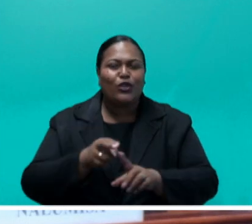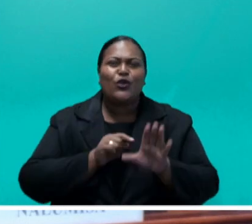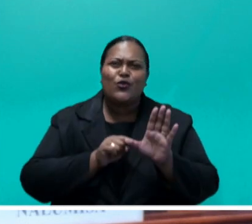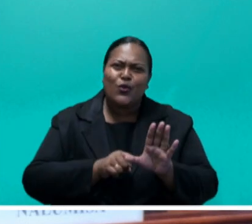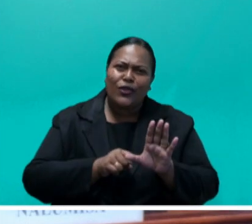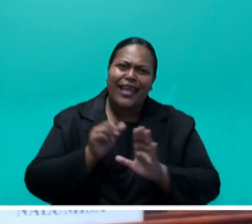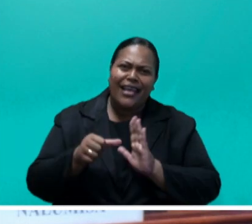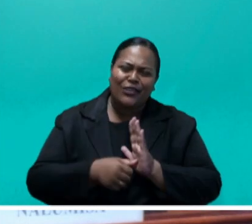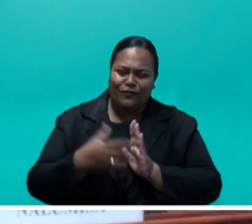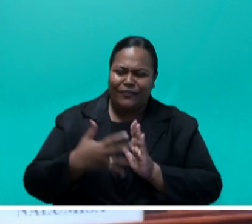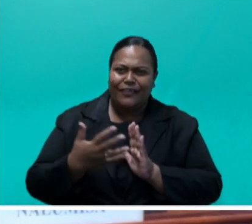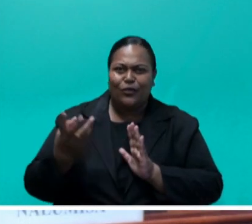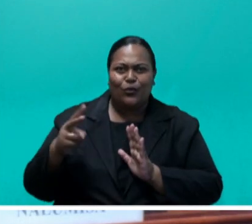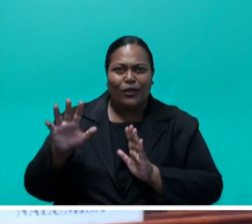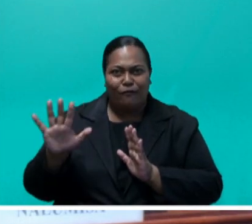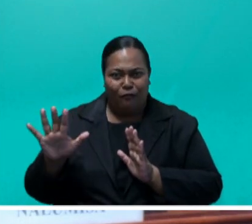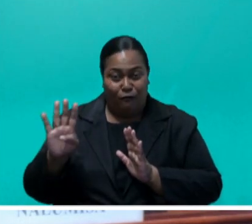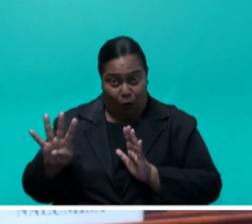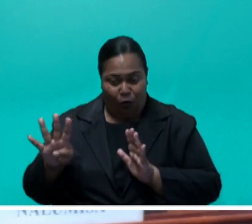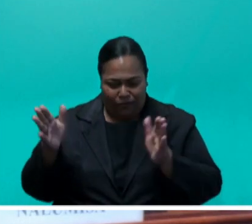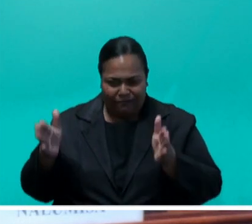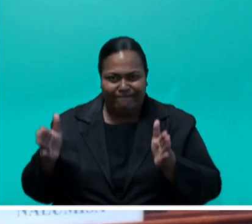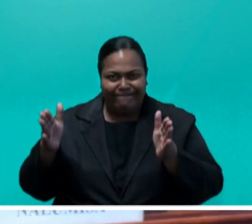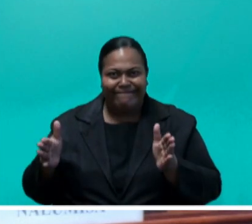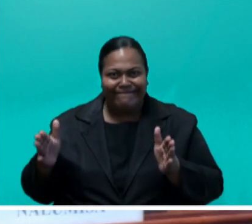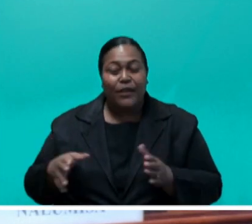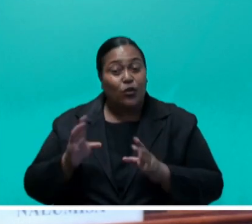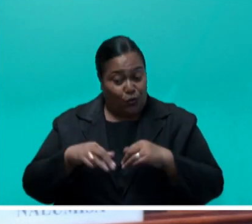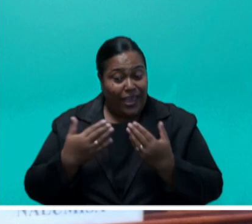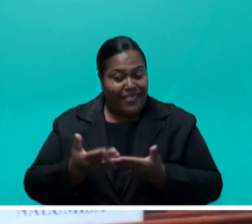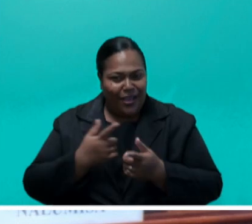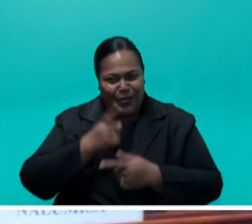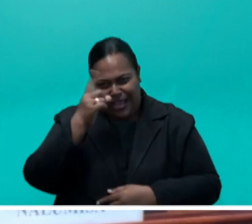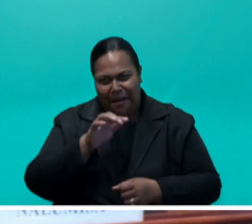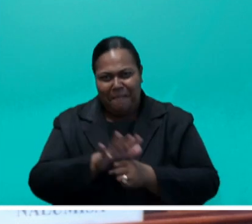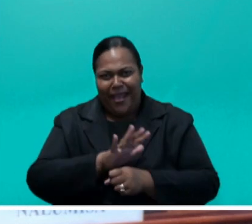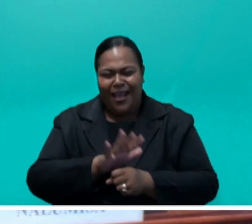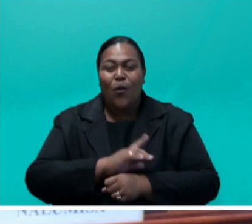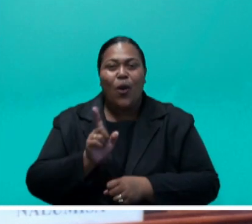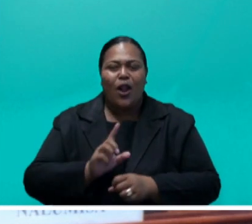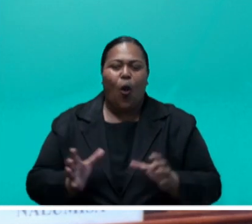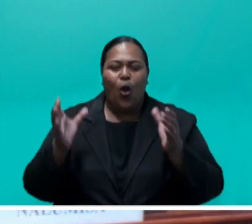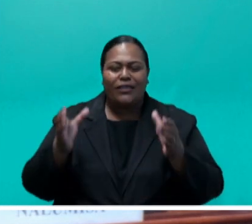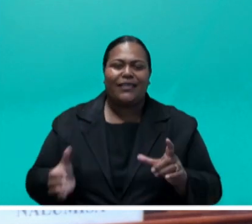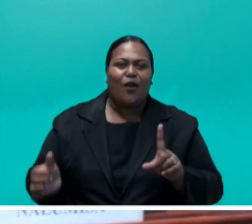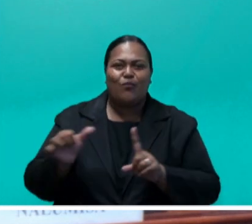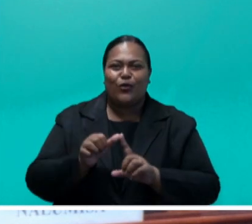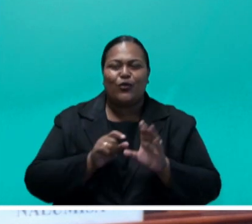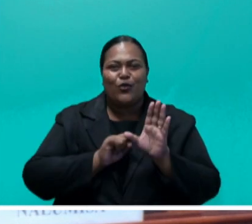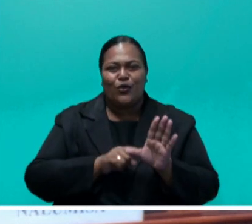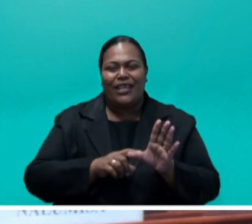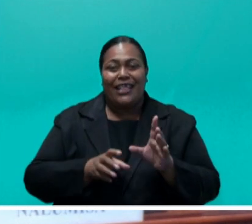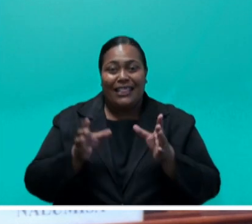to 24. Together, we can create a holistic approach to youth development. On